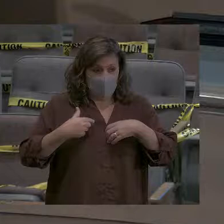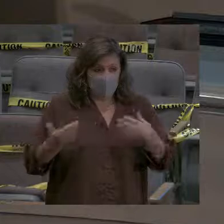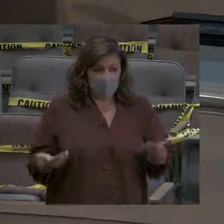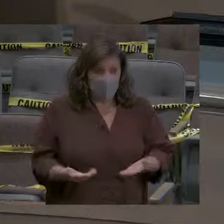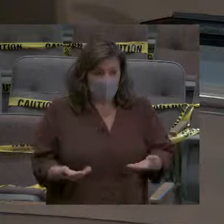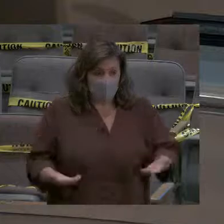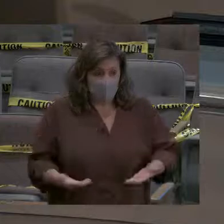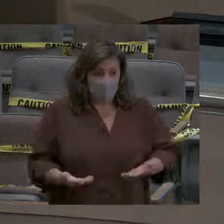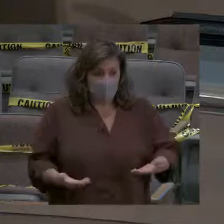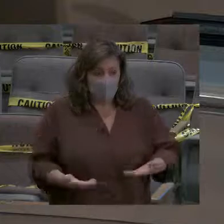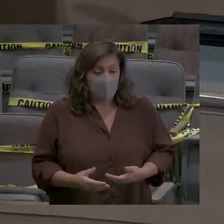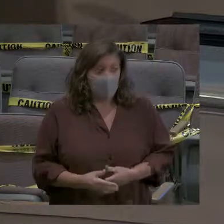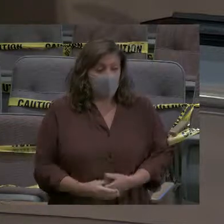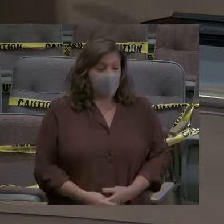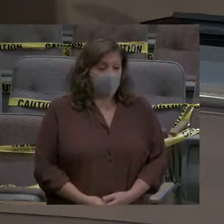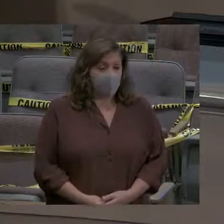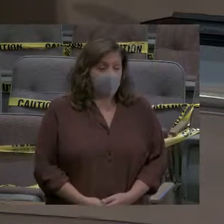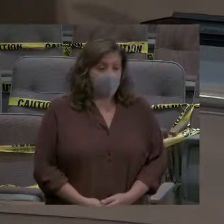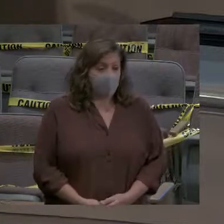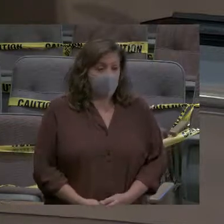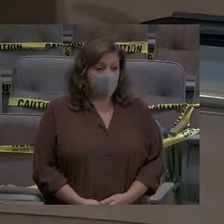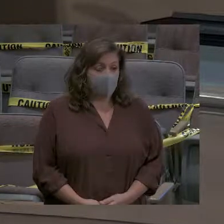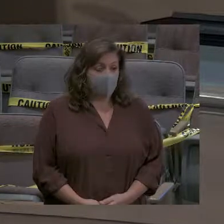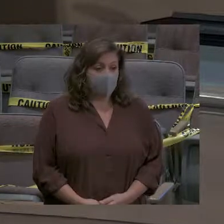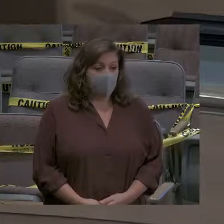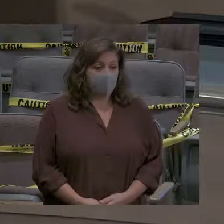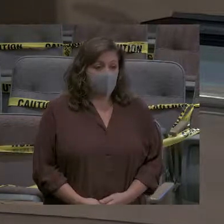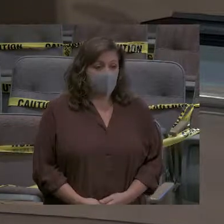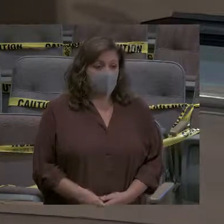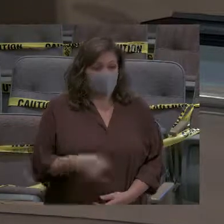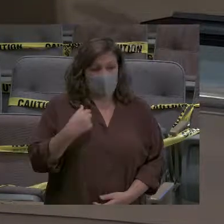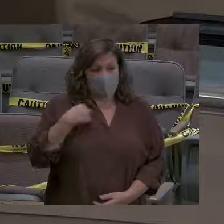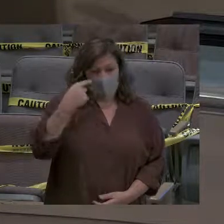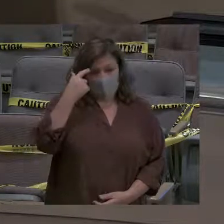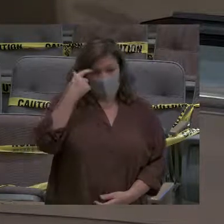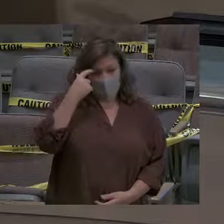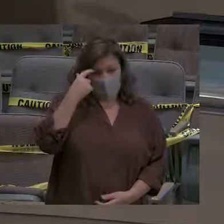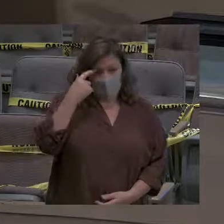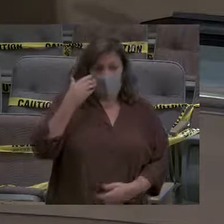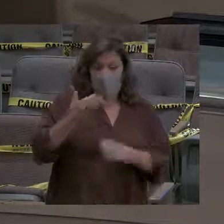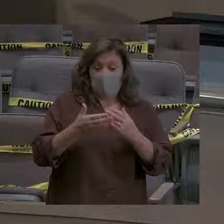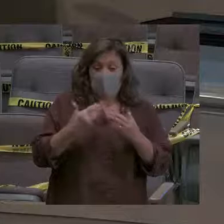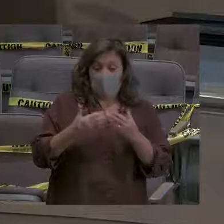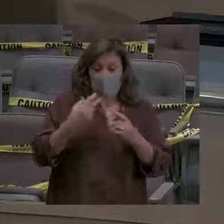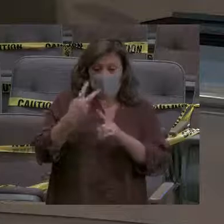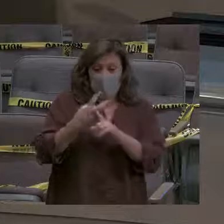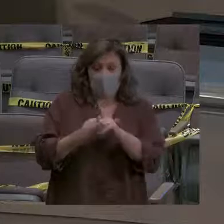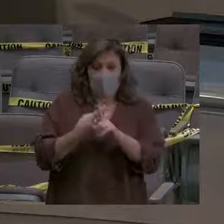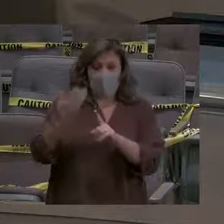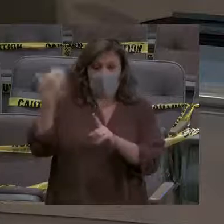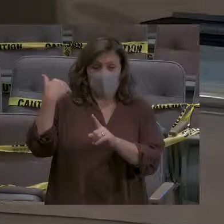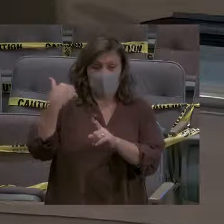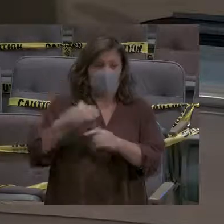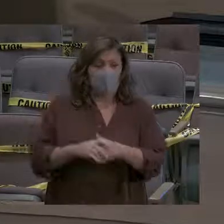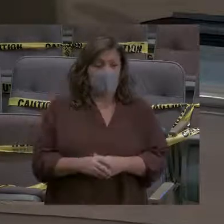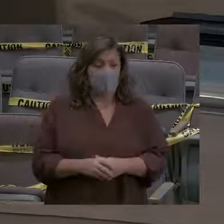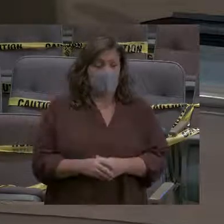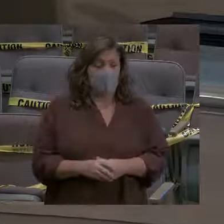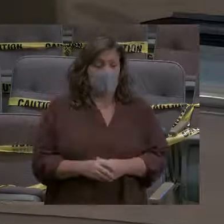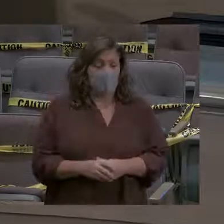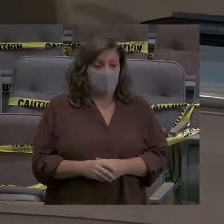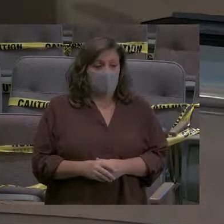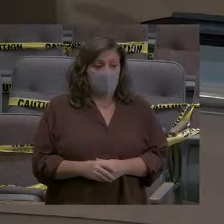you on this podium was probably almost 2 months ago. And with the resumption